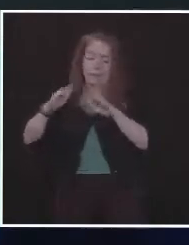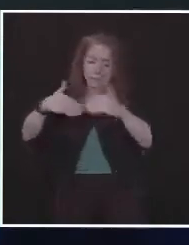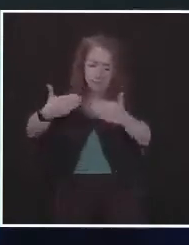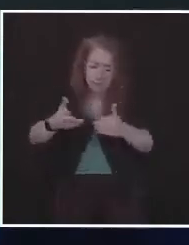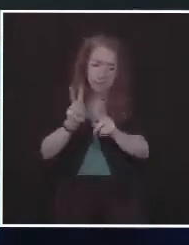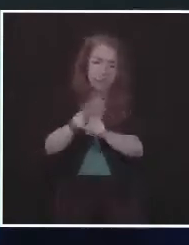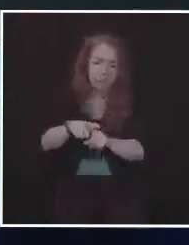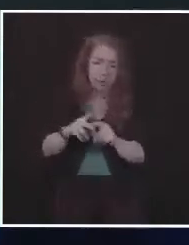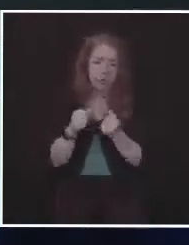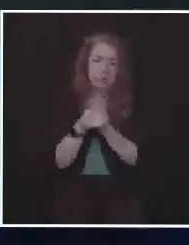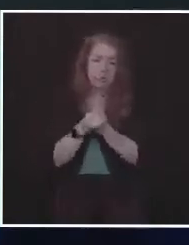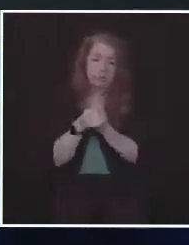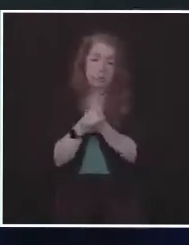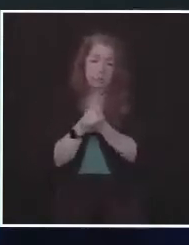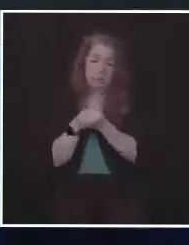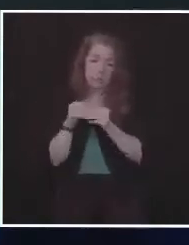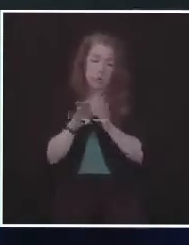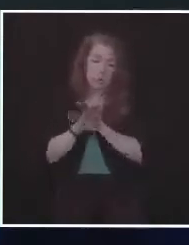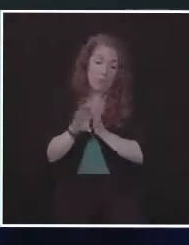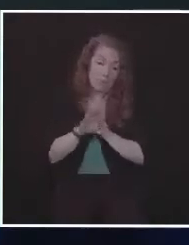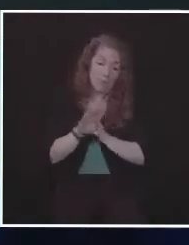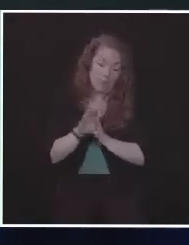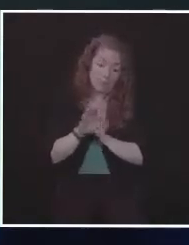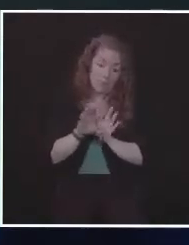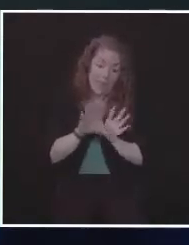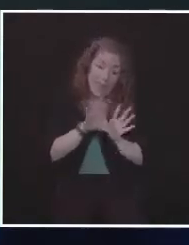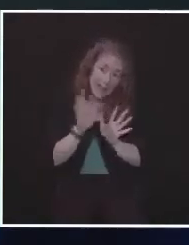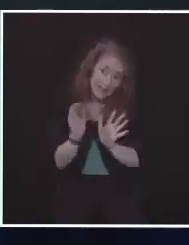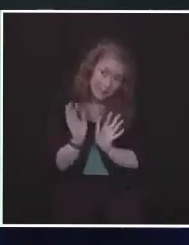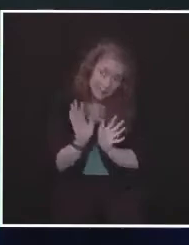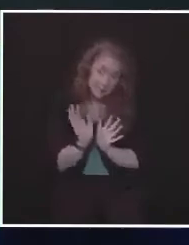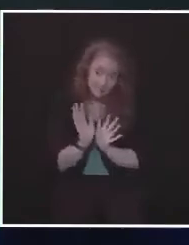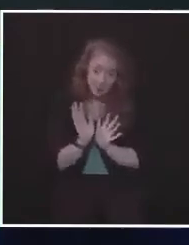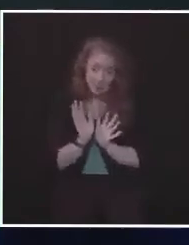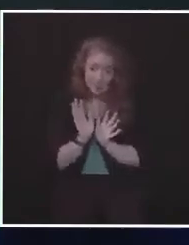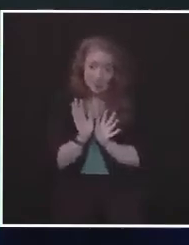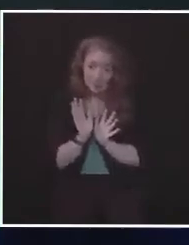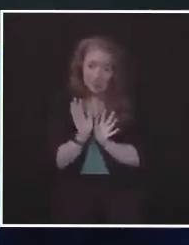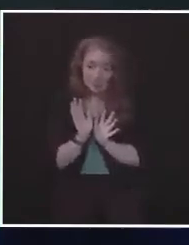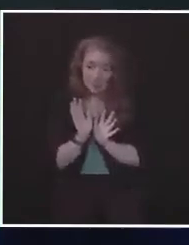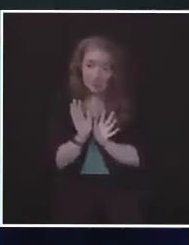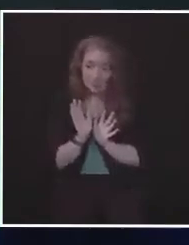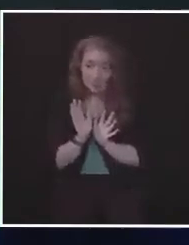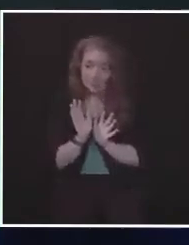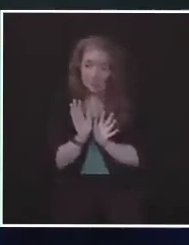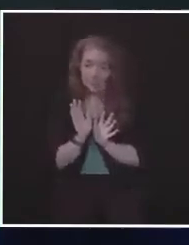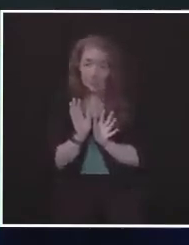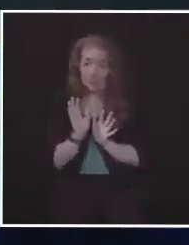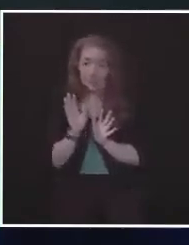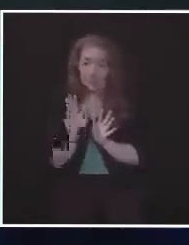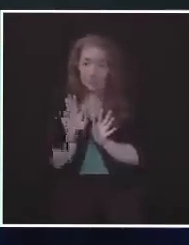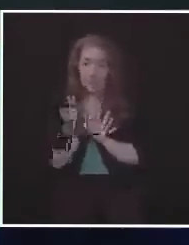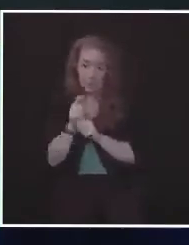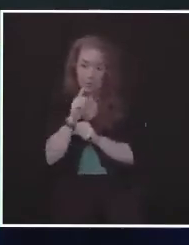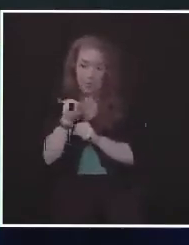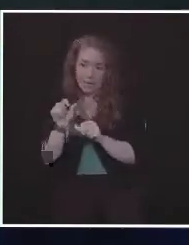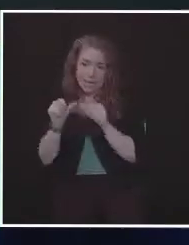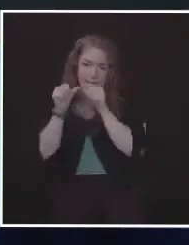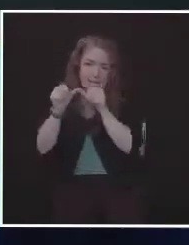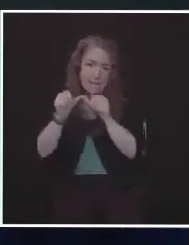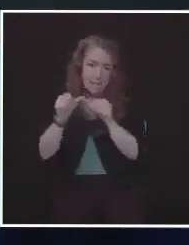development activities, and comes back to the future sustaining operations on the moon. So